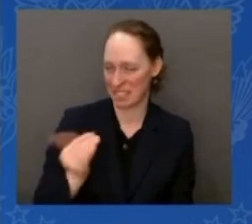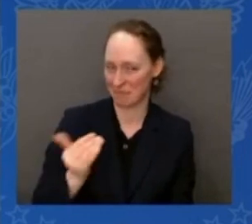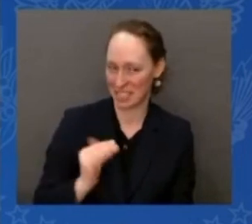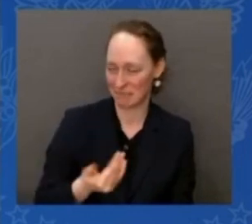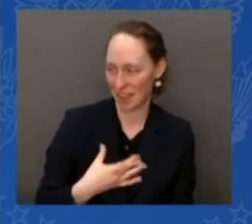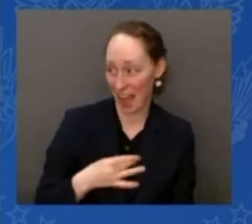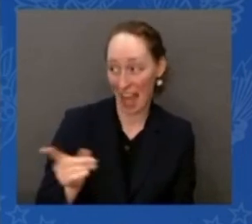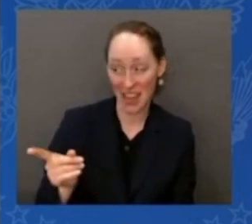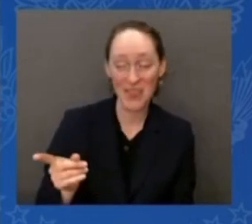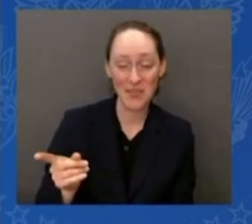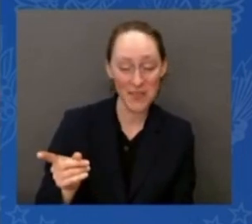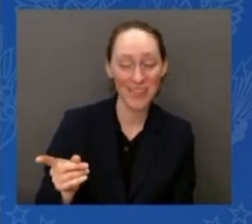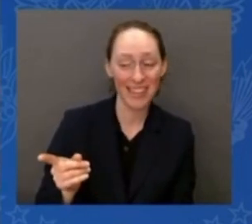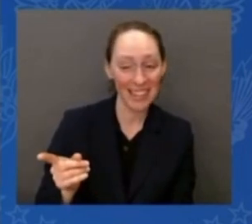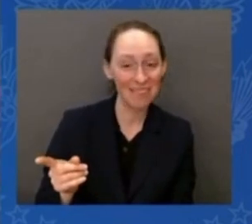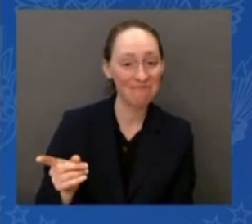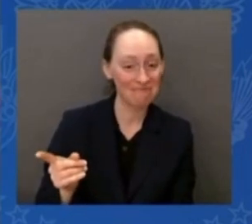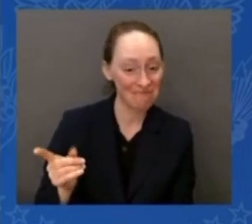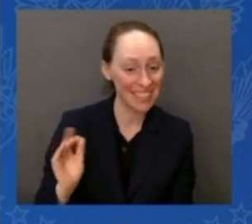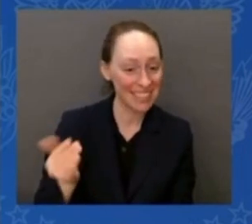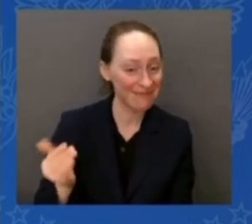Good morning.